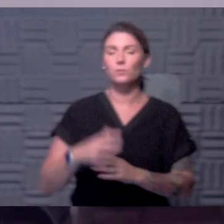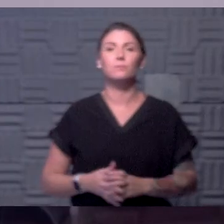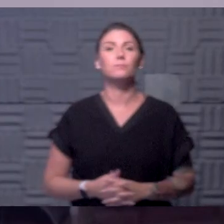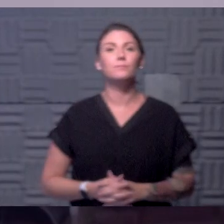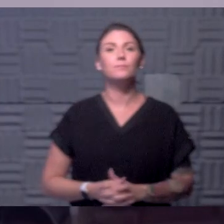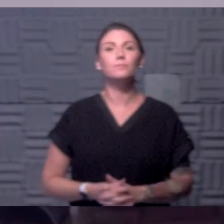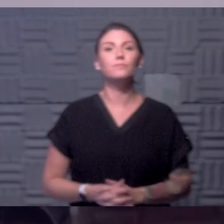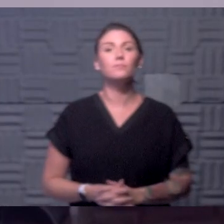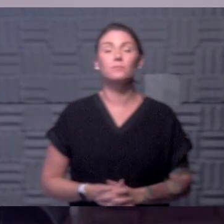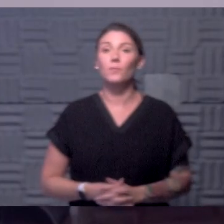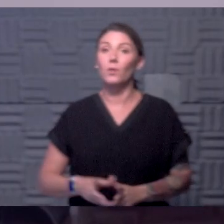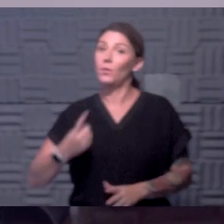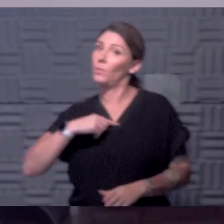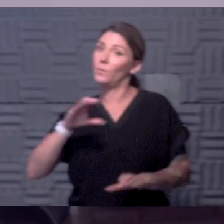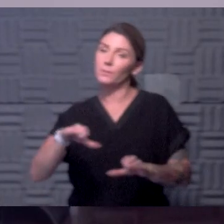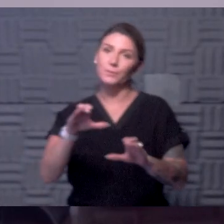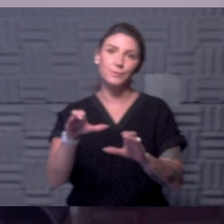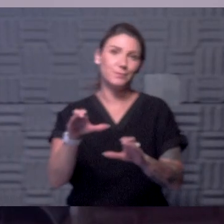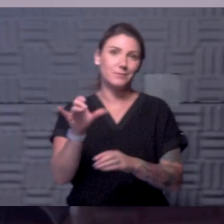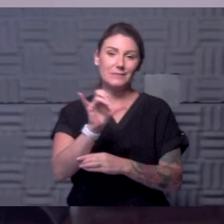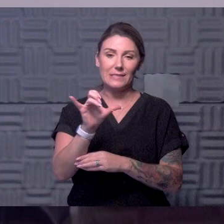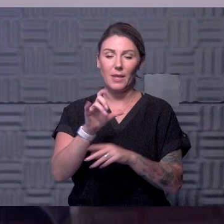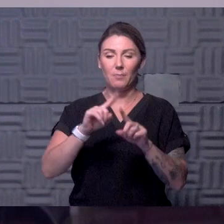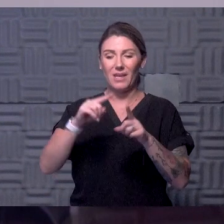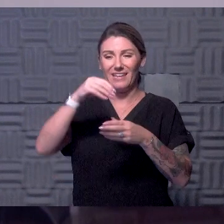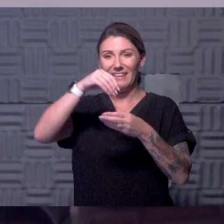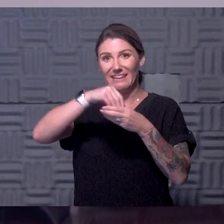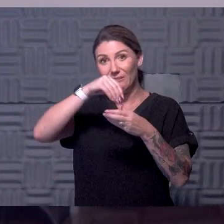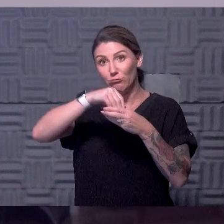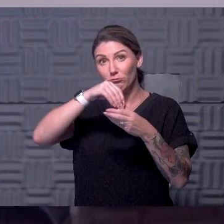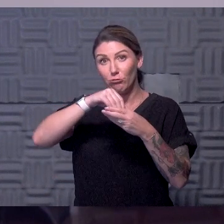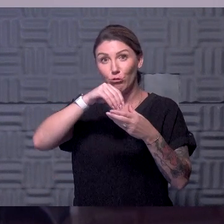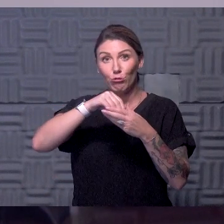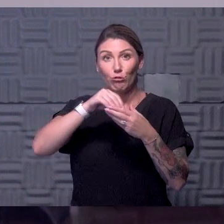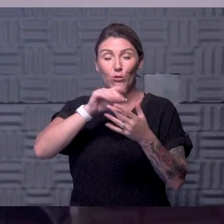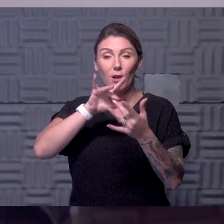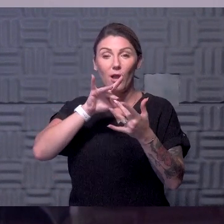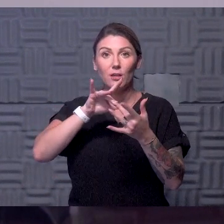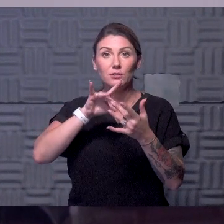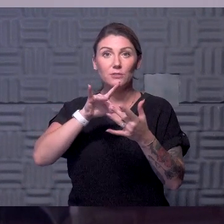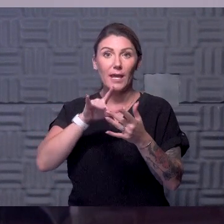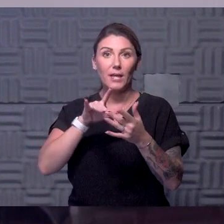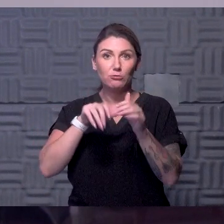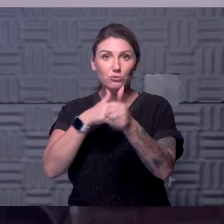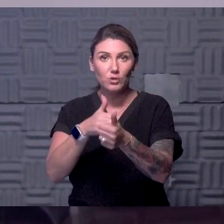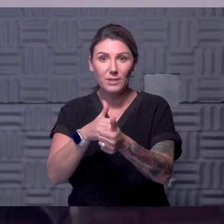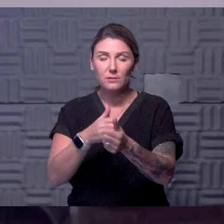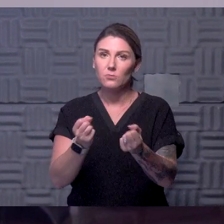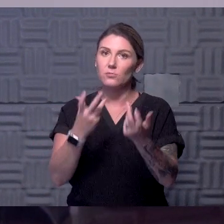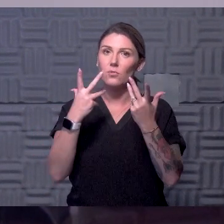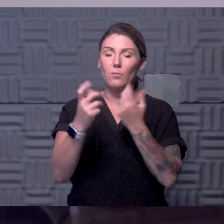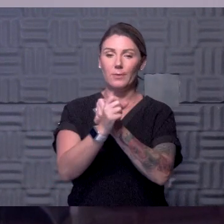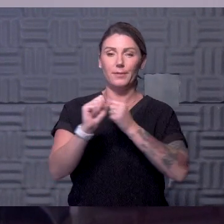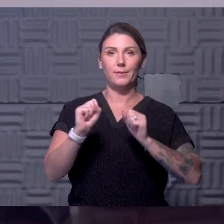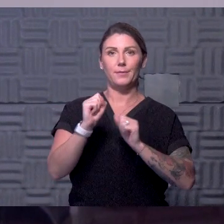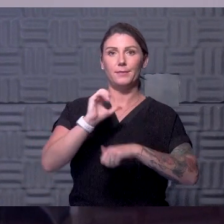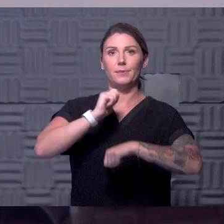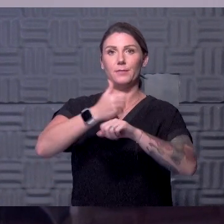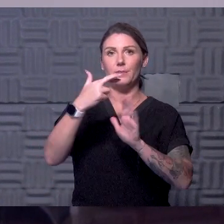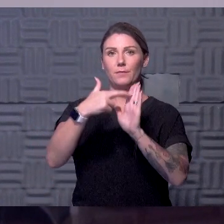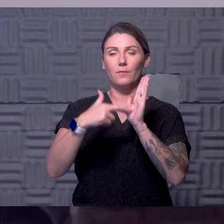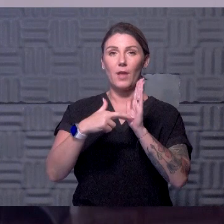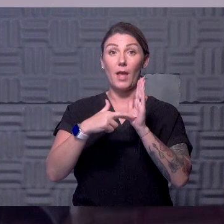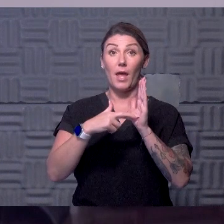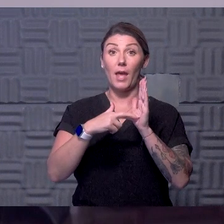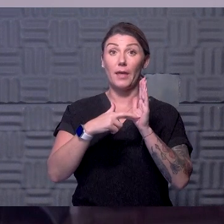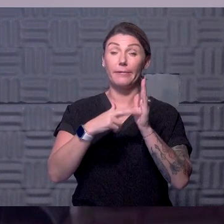Yeah, we do the same type of internal contact tracing within that team, and there are so many safeguards at the professional level, as